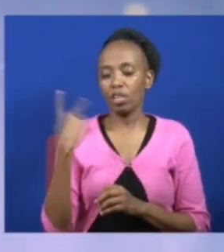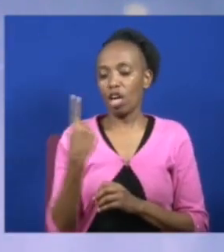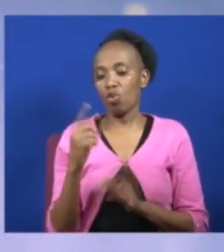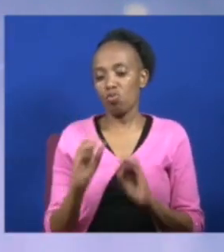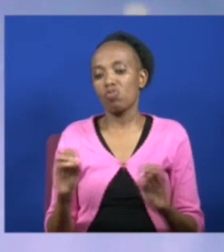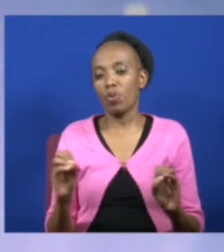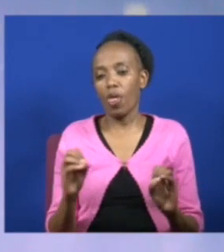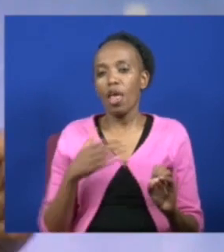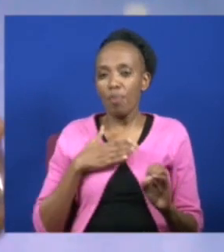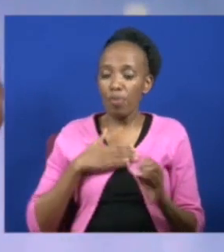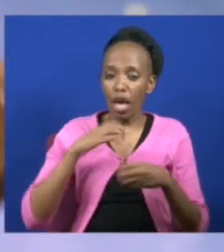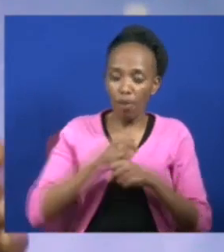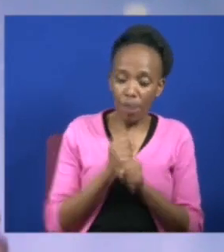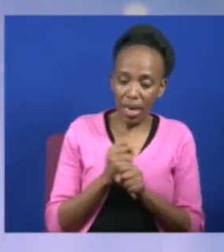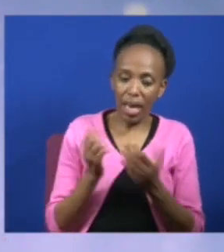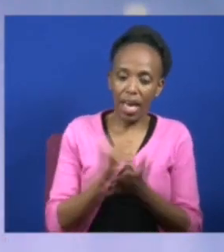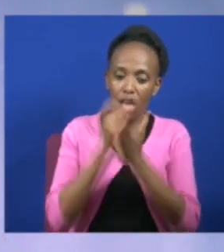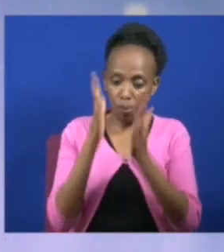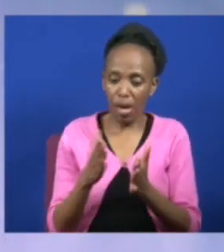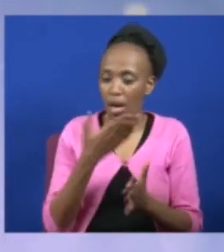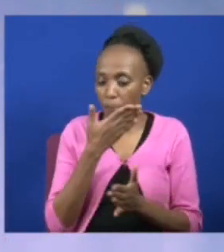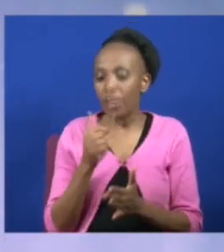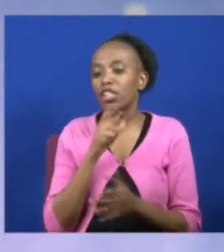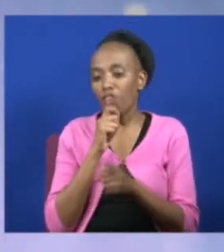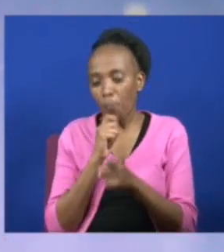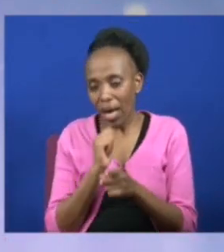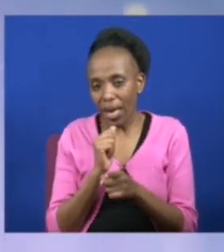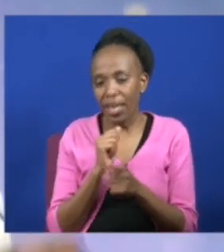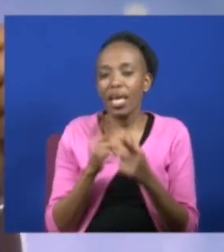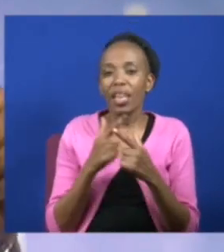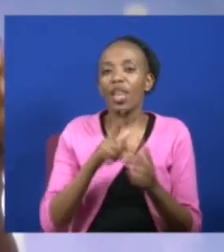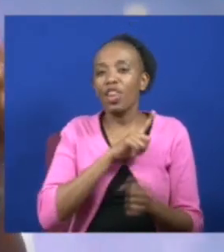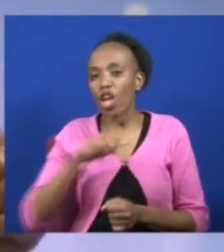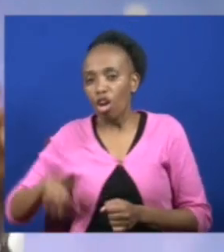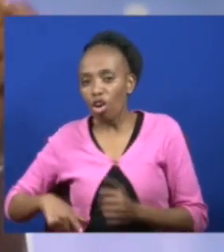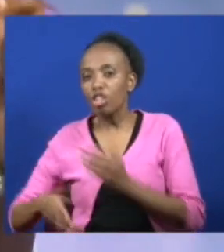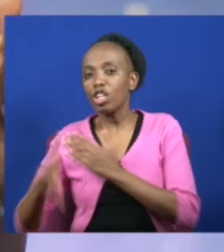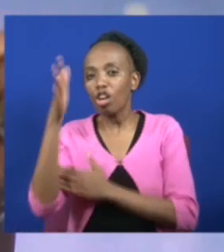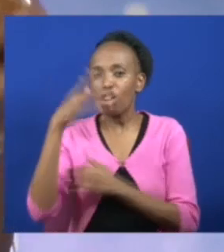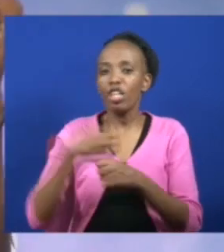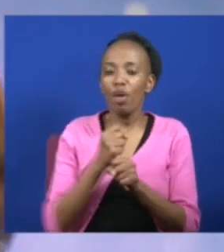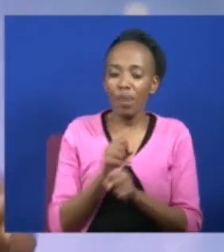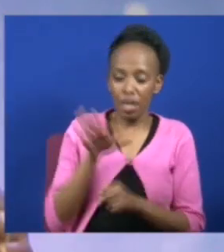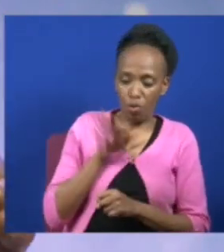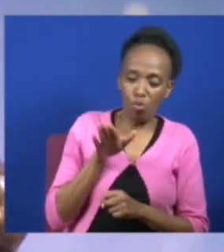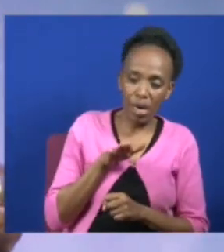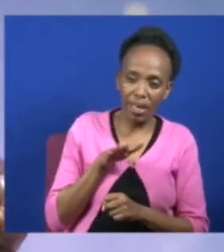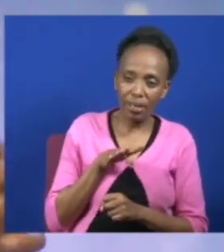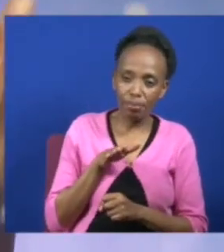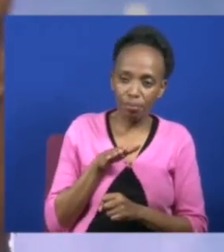be alone. I will make a helper suitable for him." Then the Lord God made a